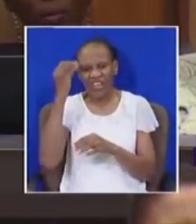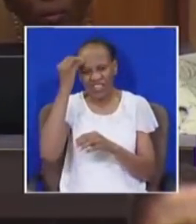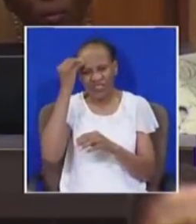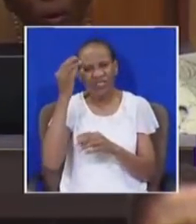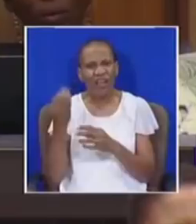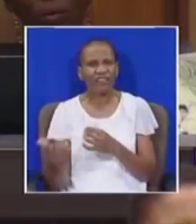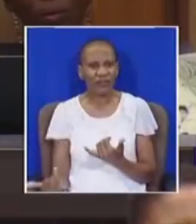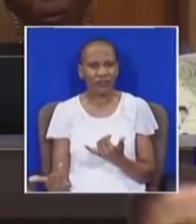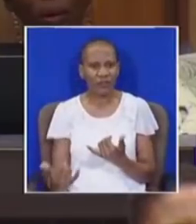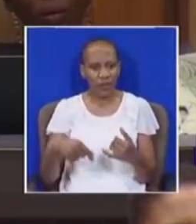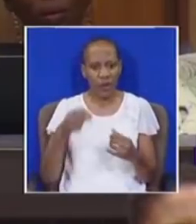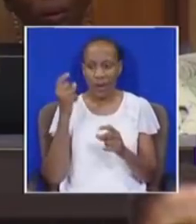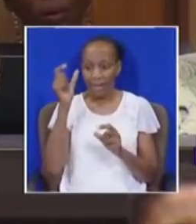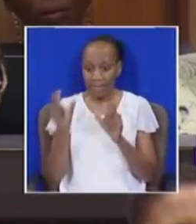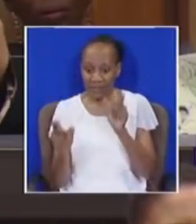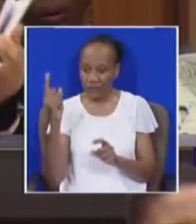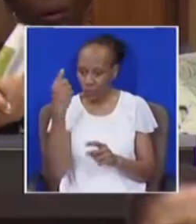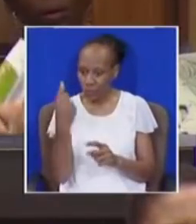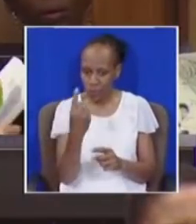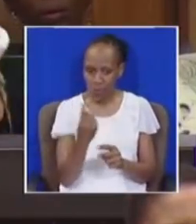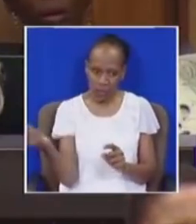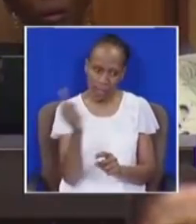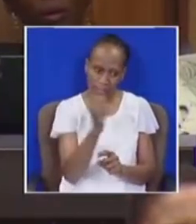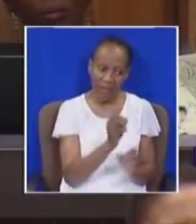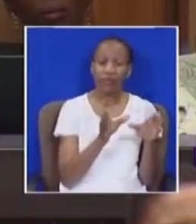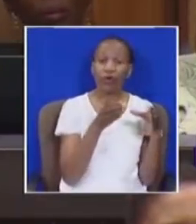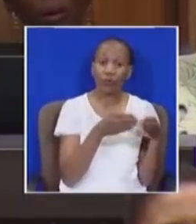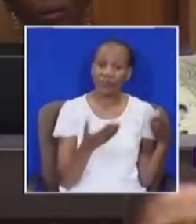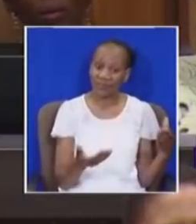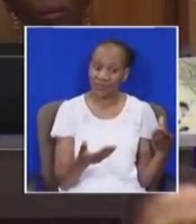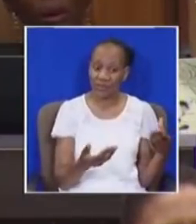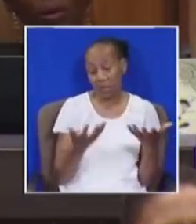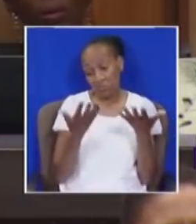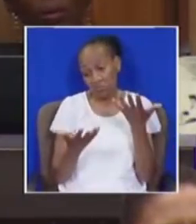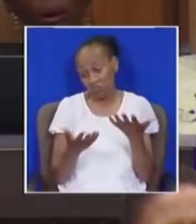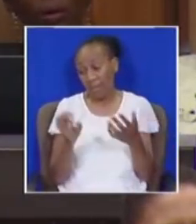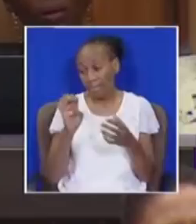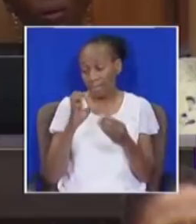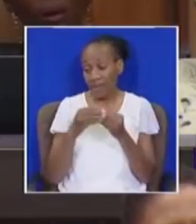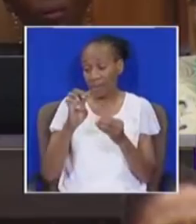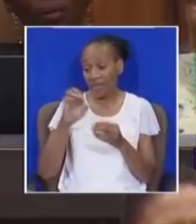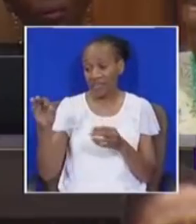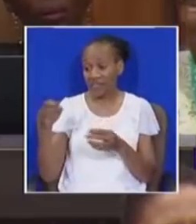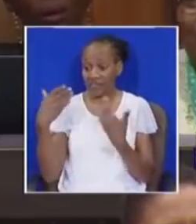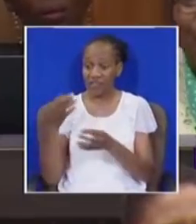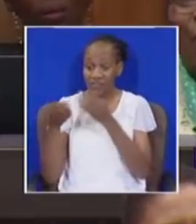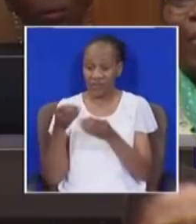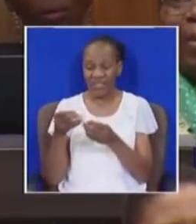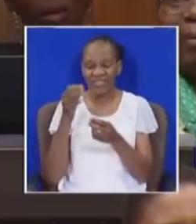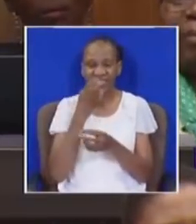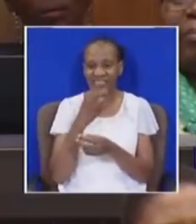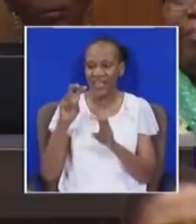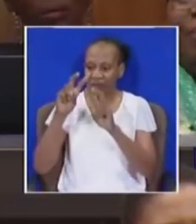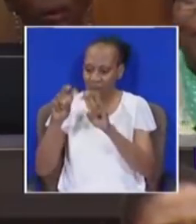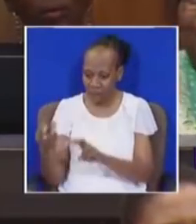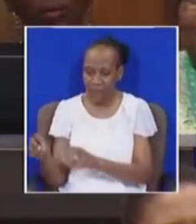committee. Whether that was investigation or how the member of the EFF has explained it, but the fact of